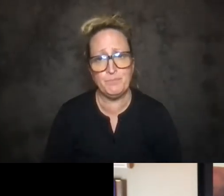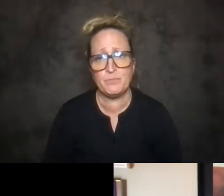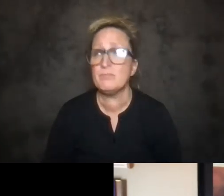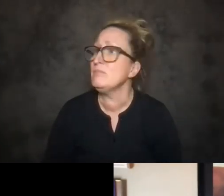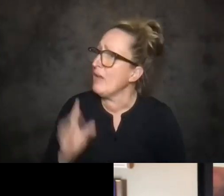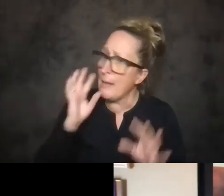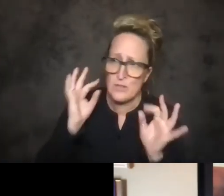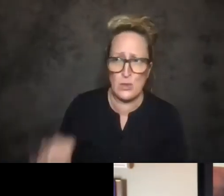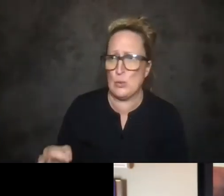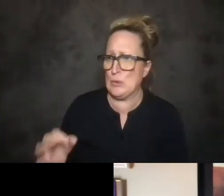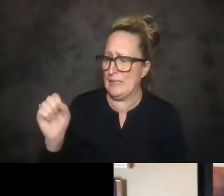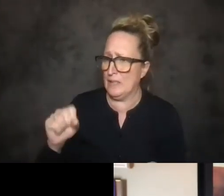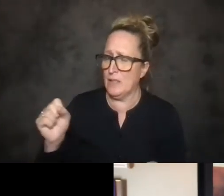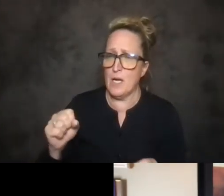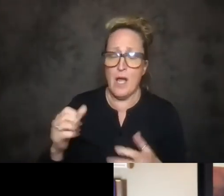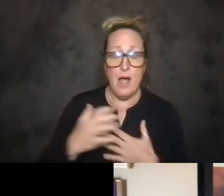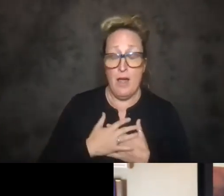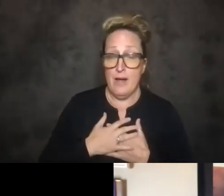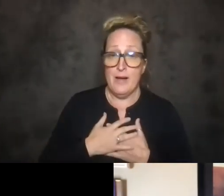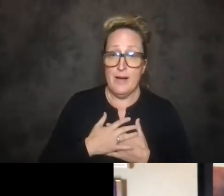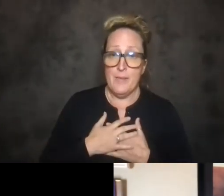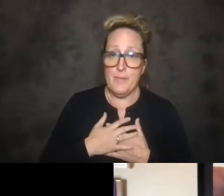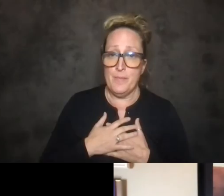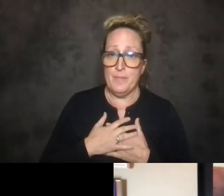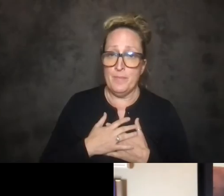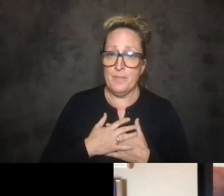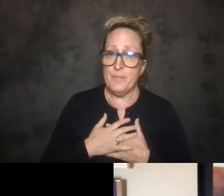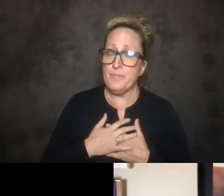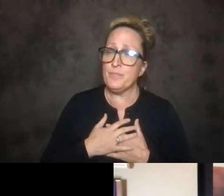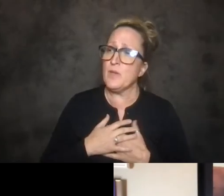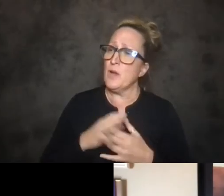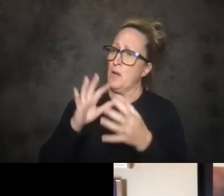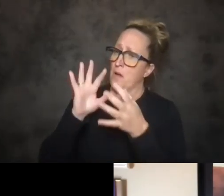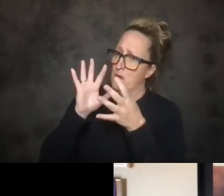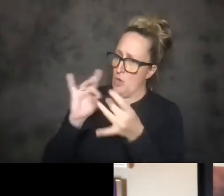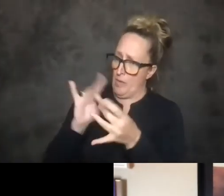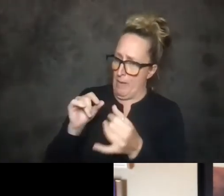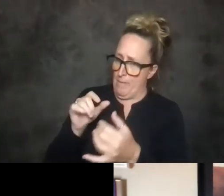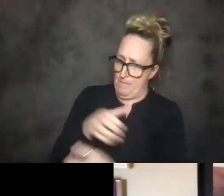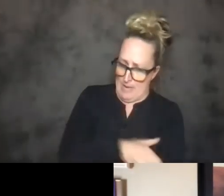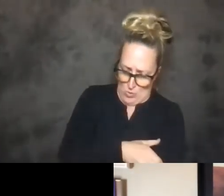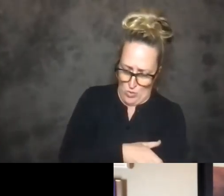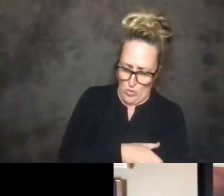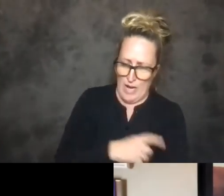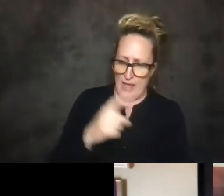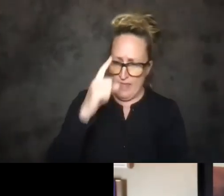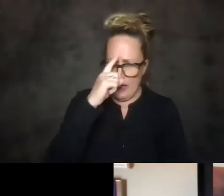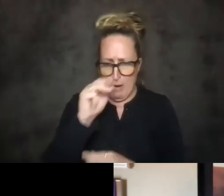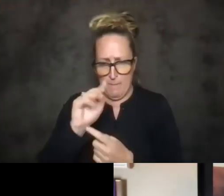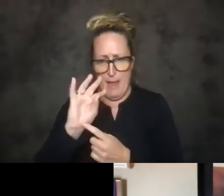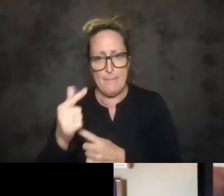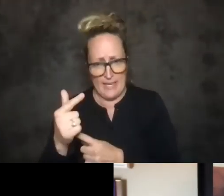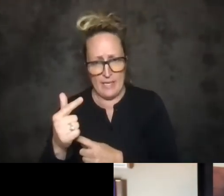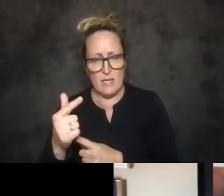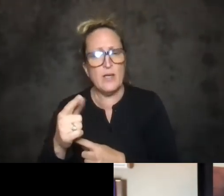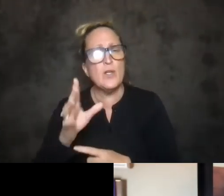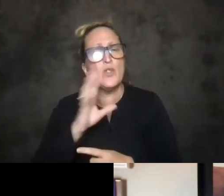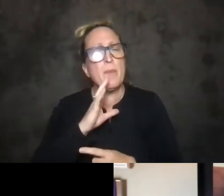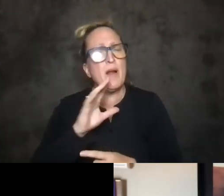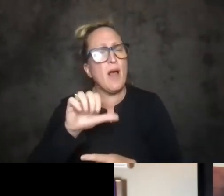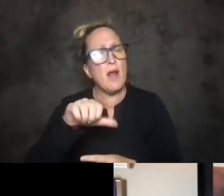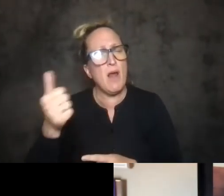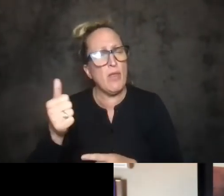Absolutely. I'm thinking about power and thinking about mapping. You talked about an alternative mapping